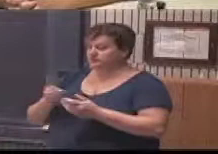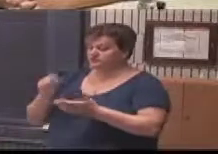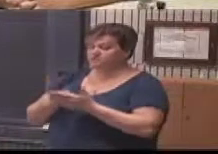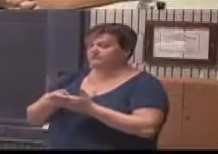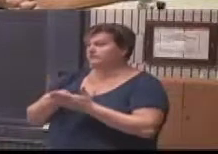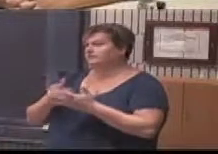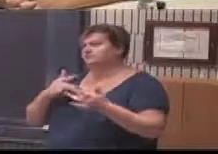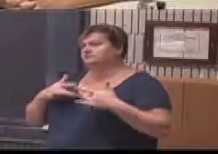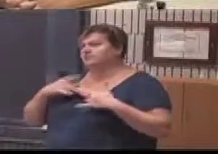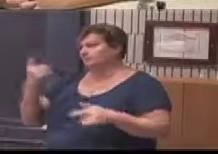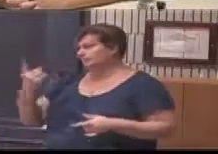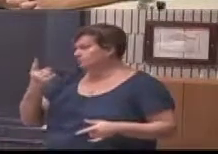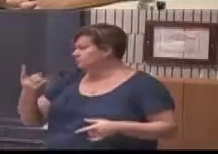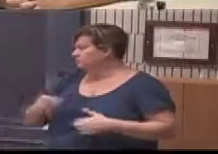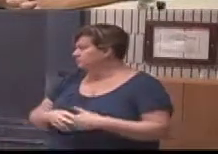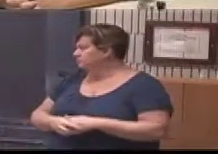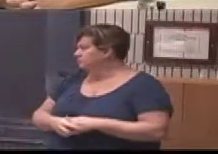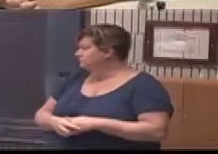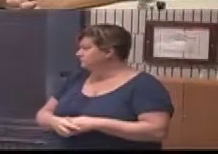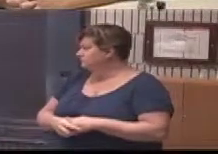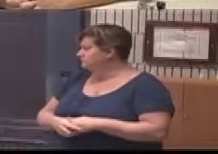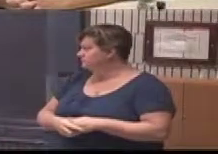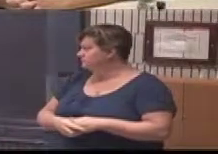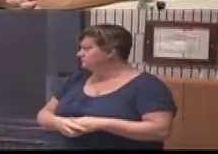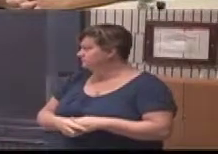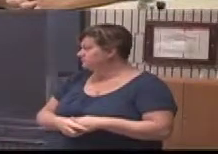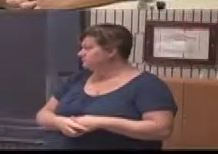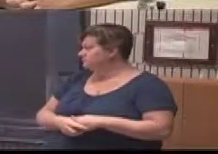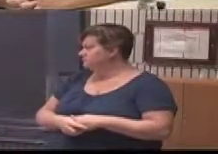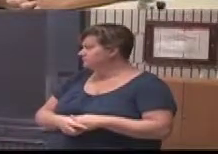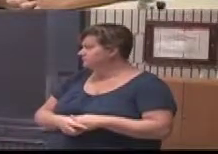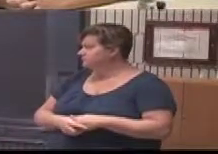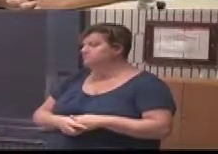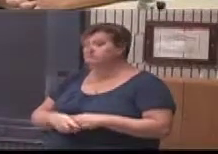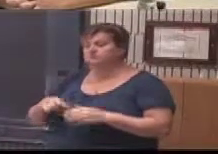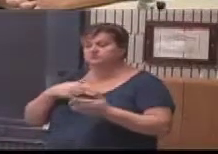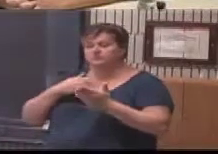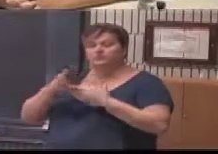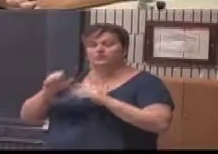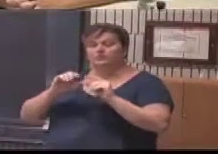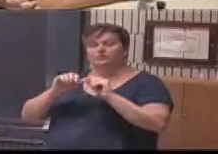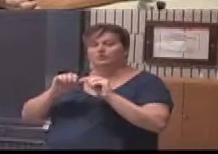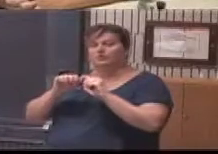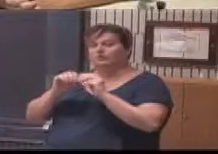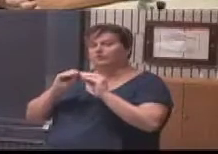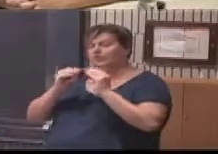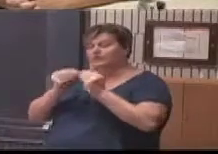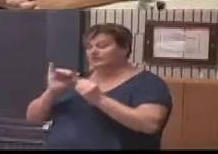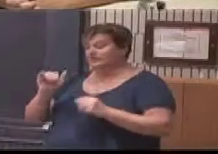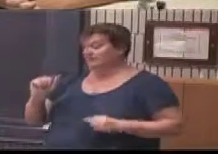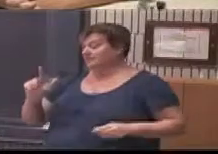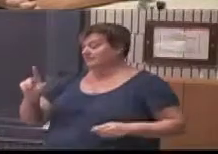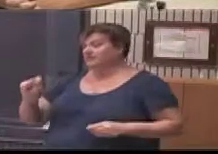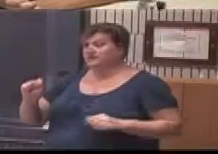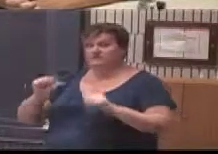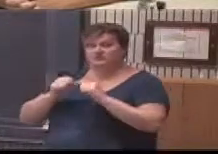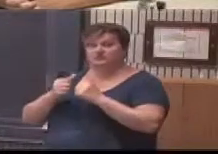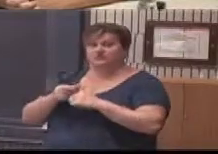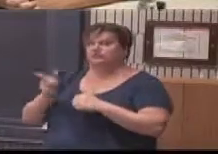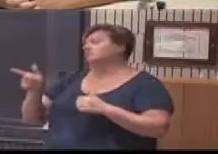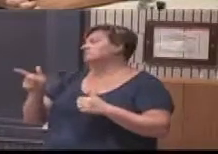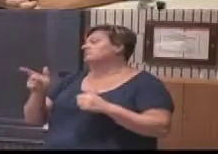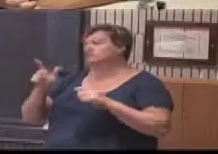is always a consideration. I have to say, though, that going through organizations such as the ALS Association, they're a